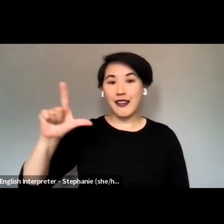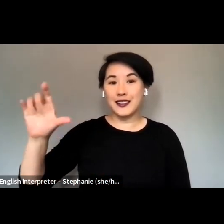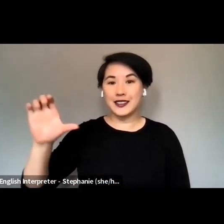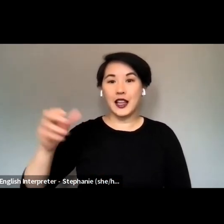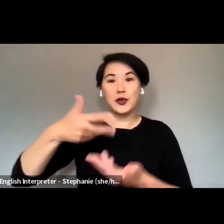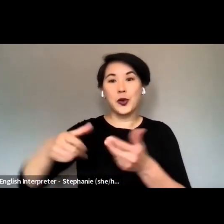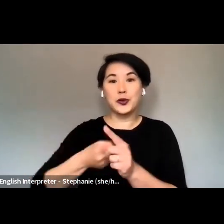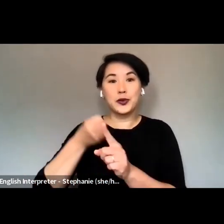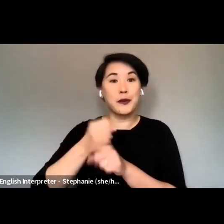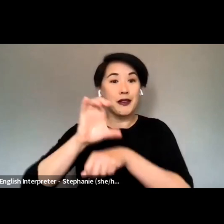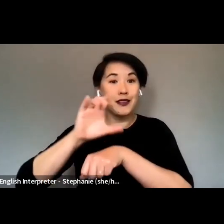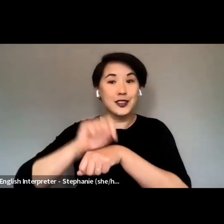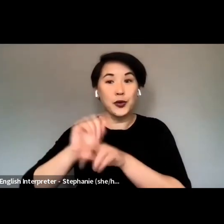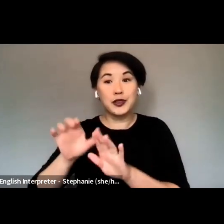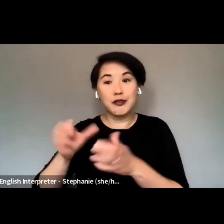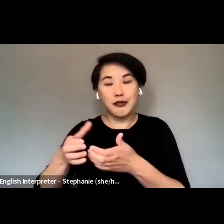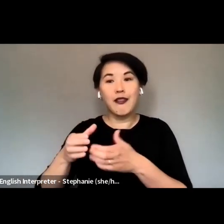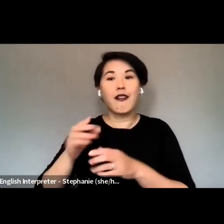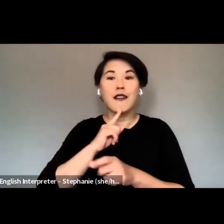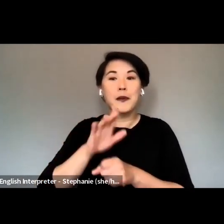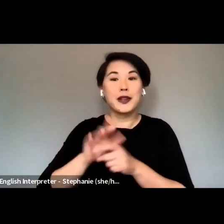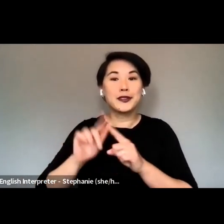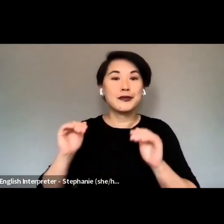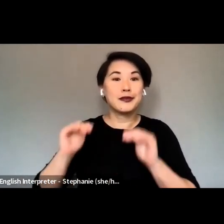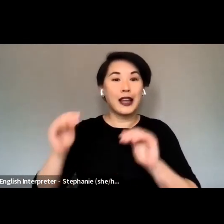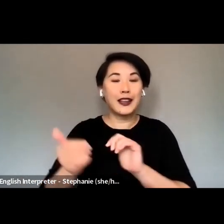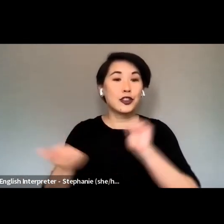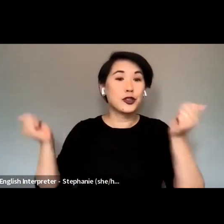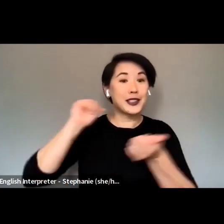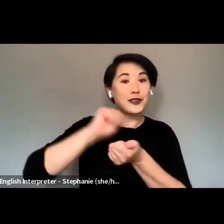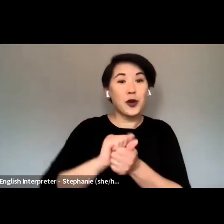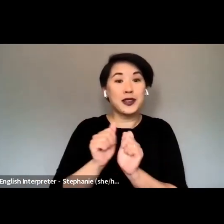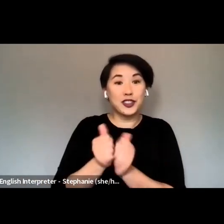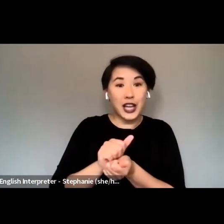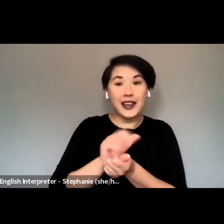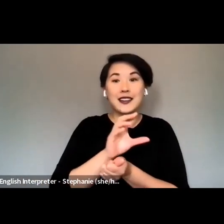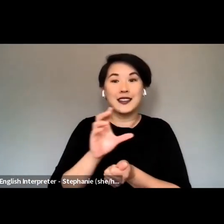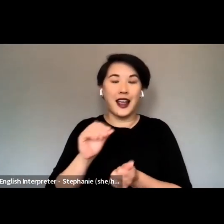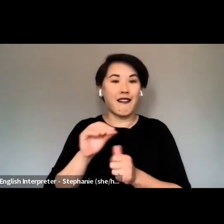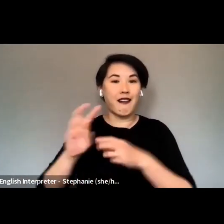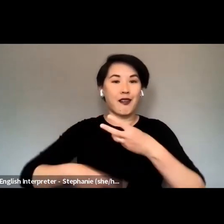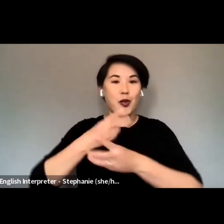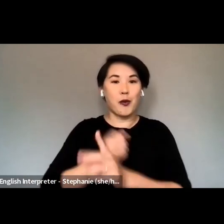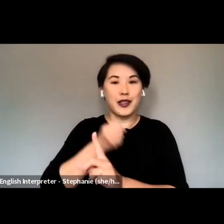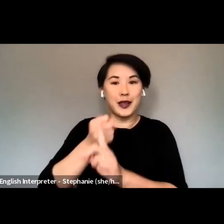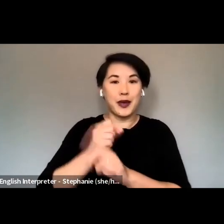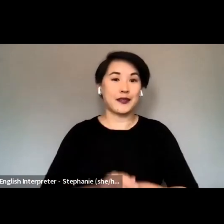a social impact consulting firm committed to advancing transformative change and global impact.